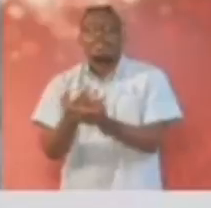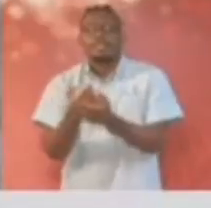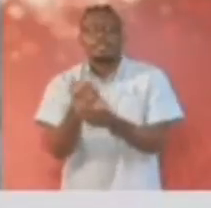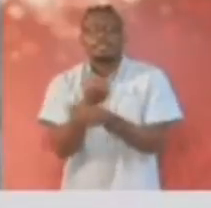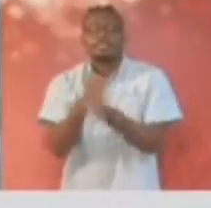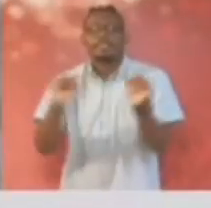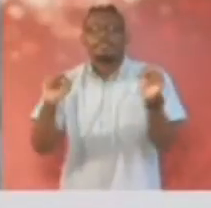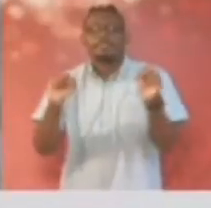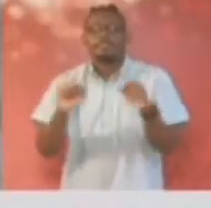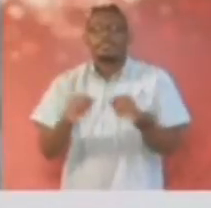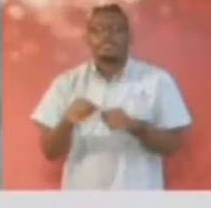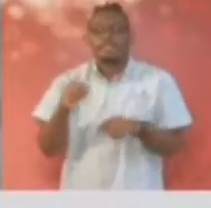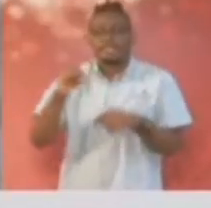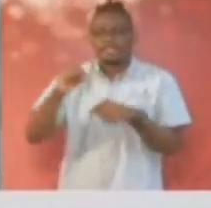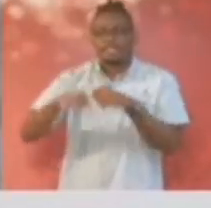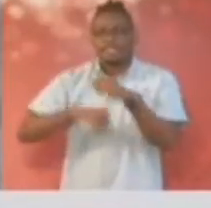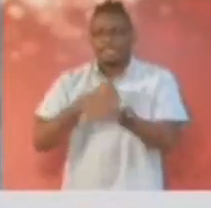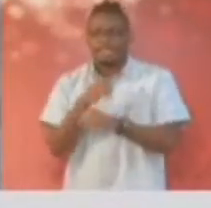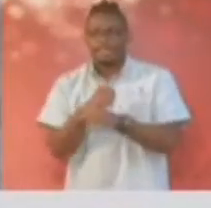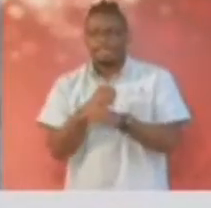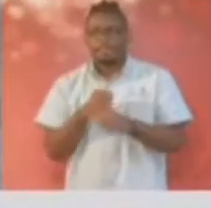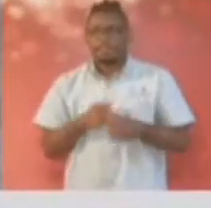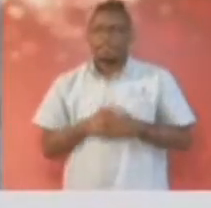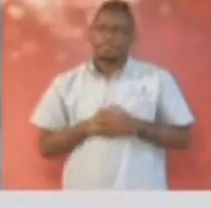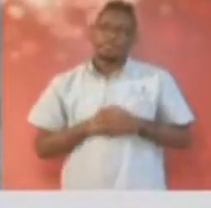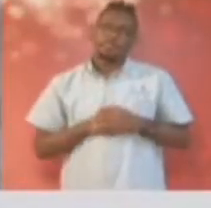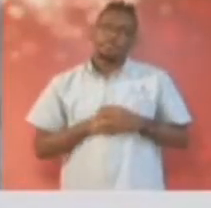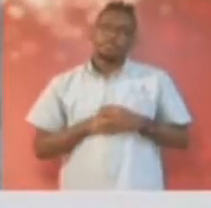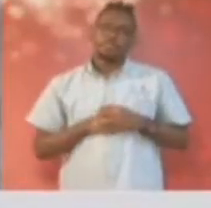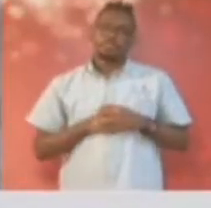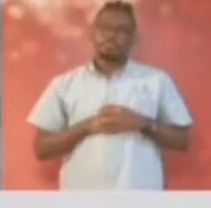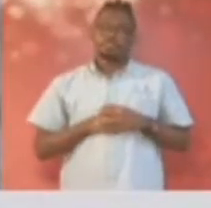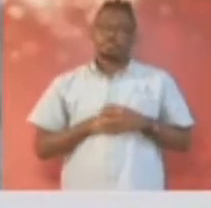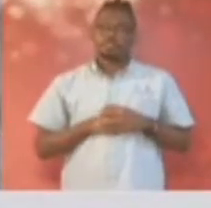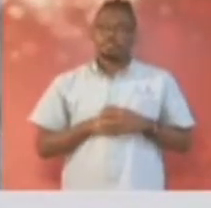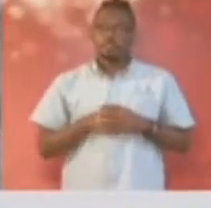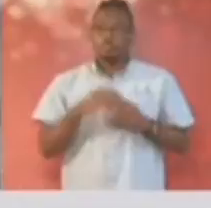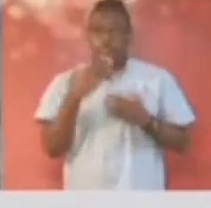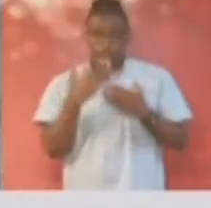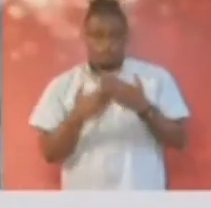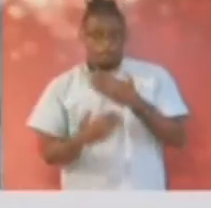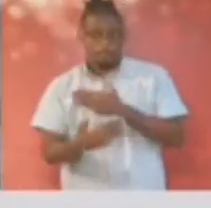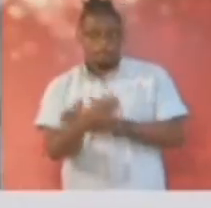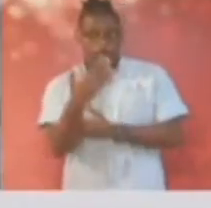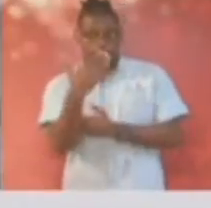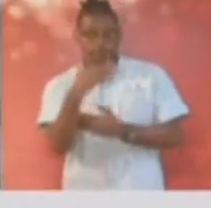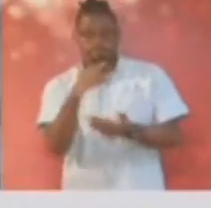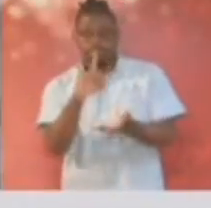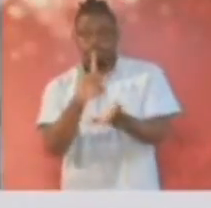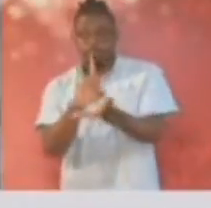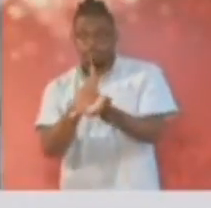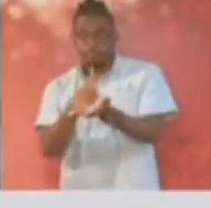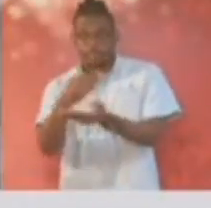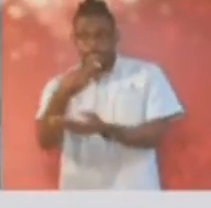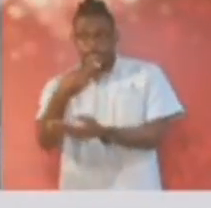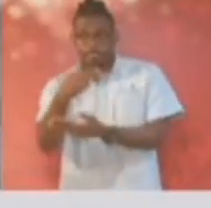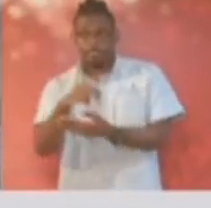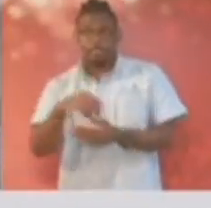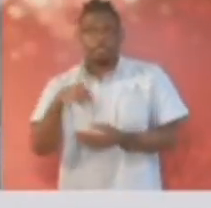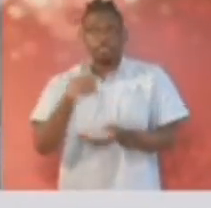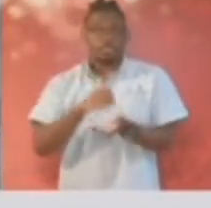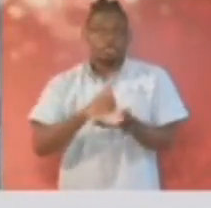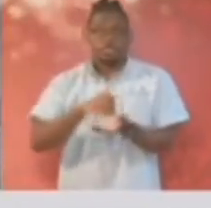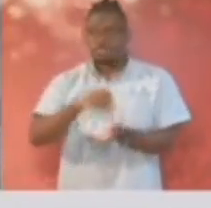Thank you, Ms. Alcantara. Good morning to Dr. Doon, Dr. Hines, and other